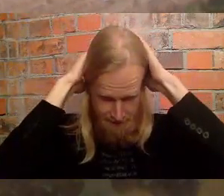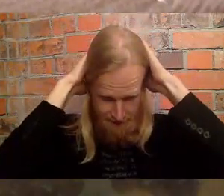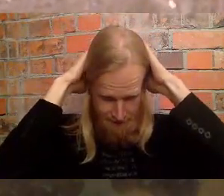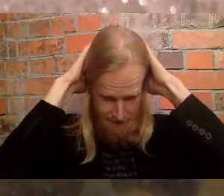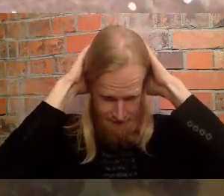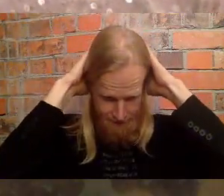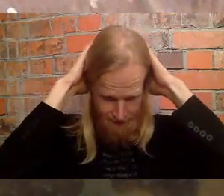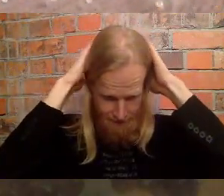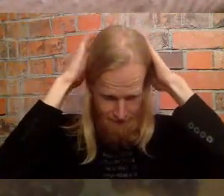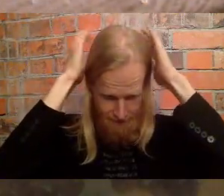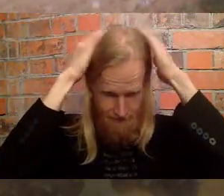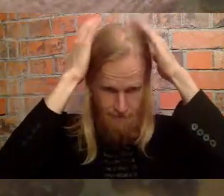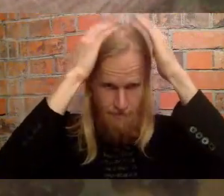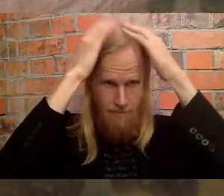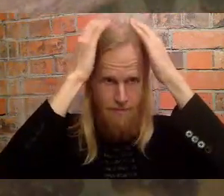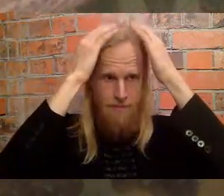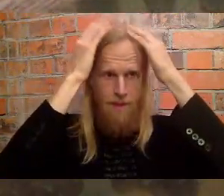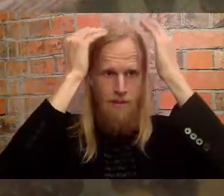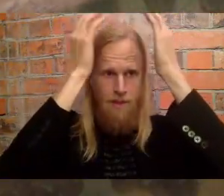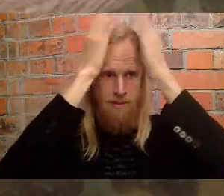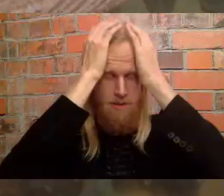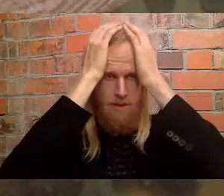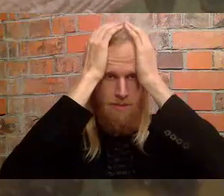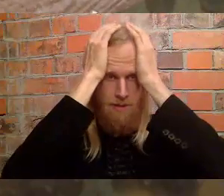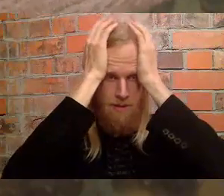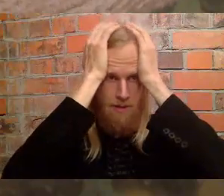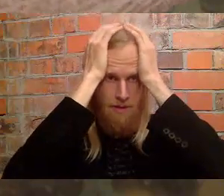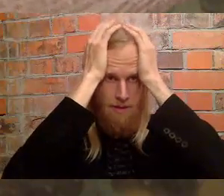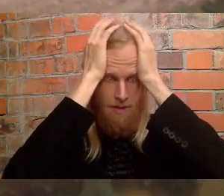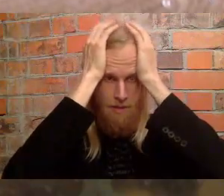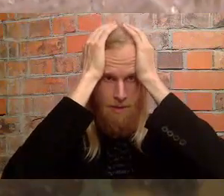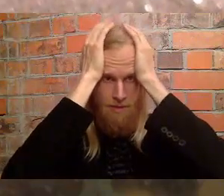It makes me sleepy. It makes me forget.